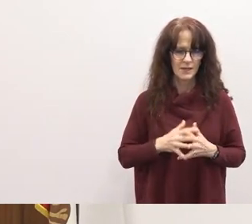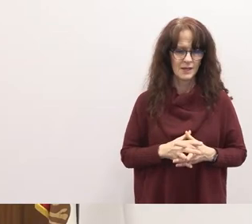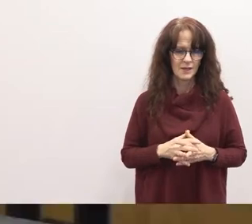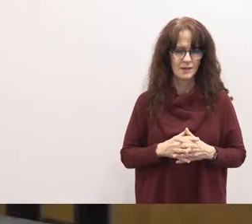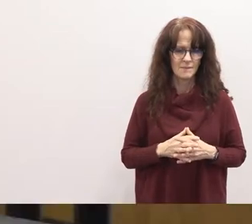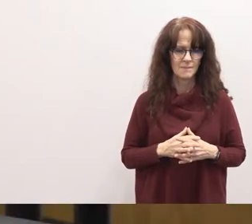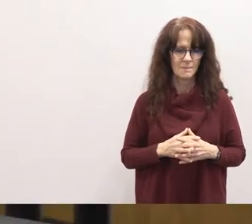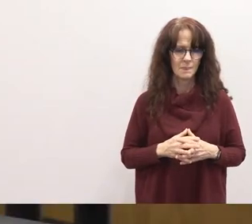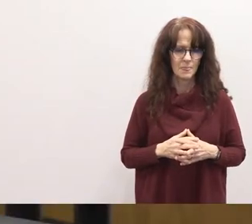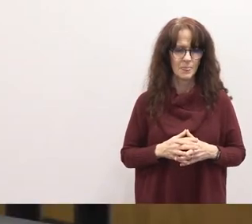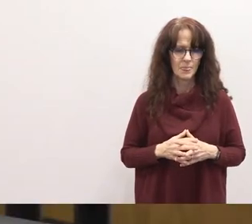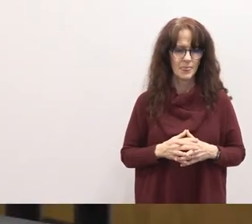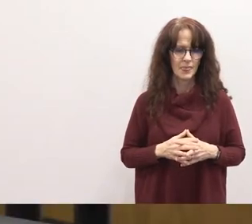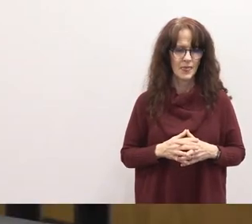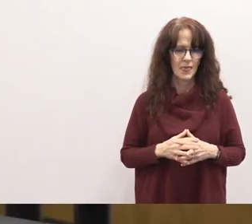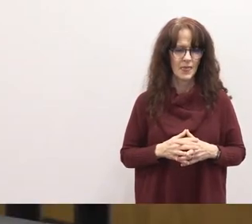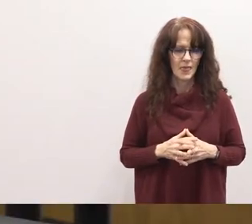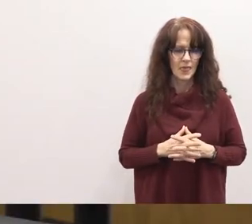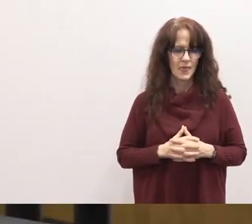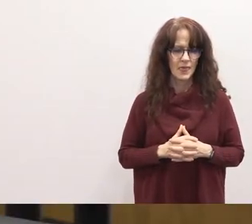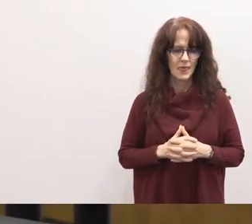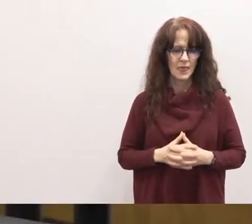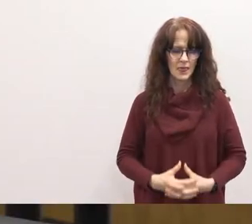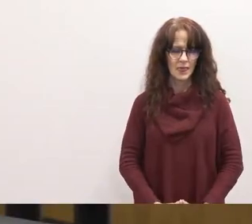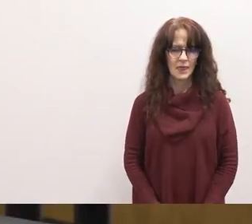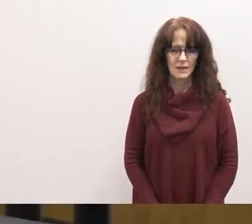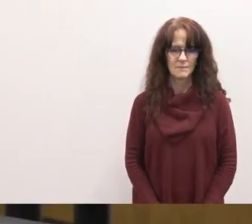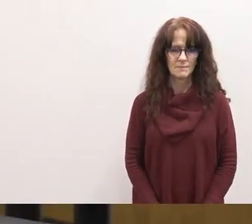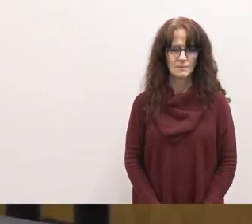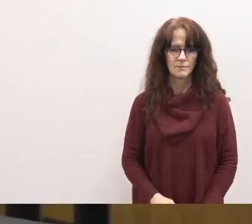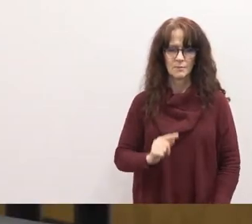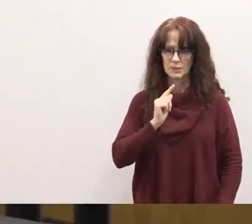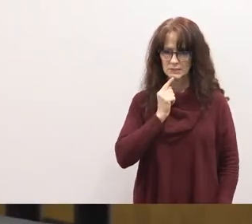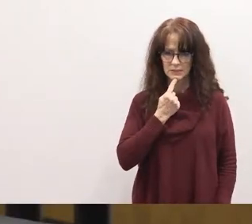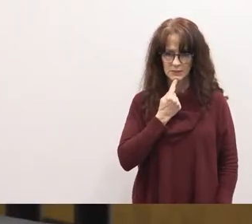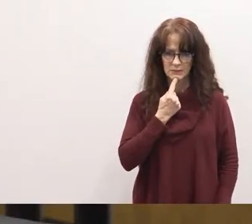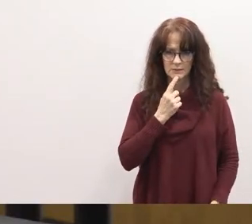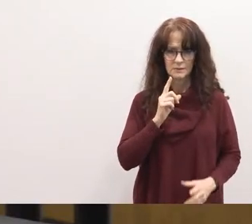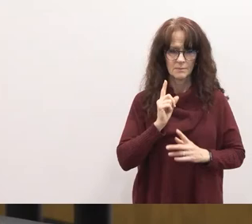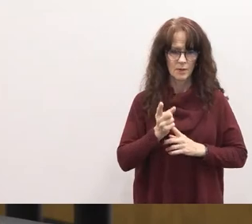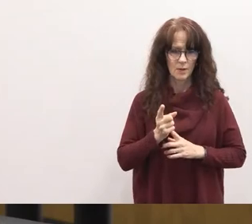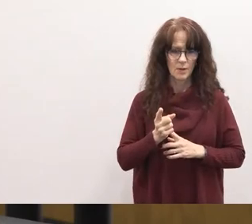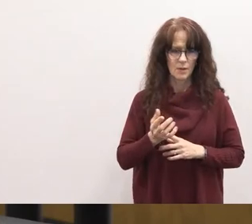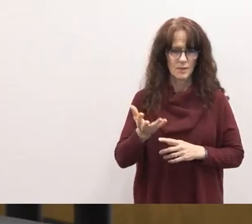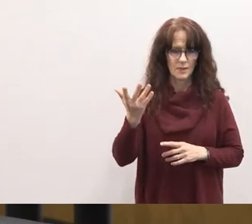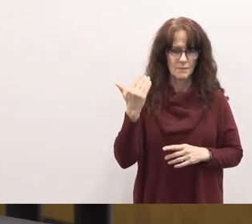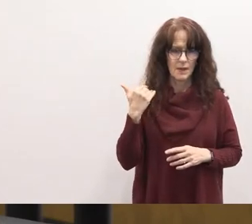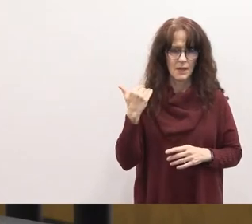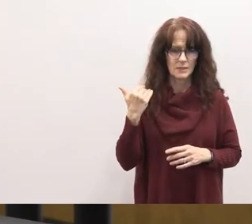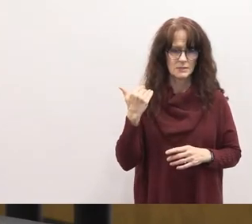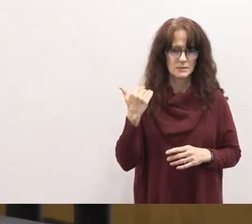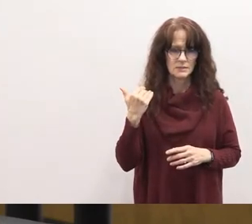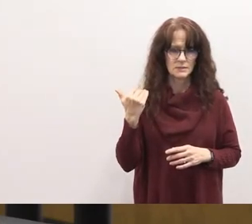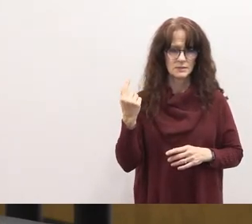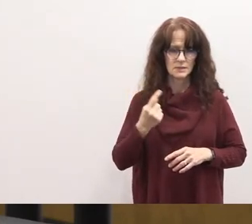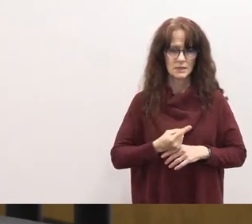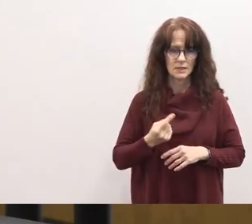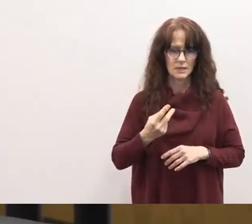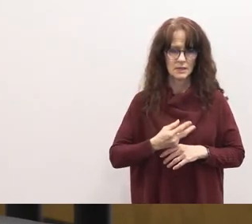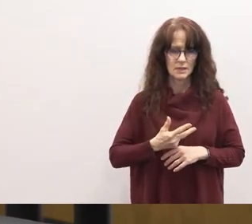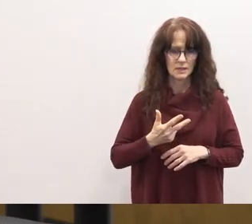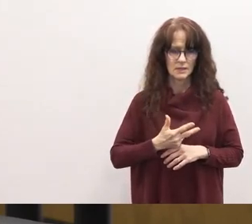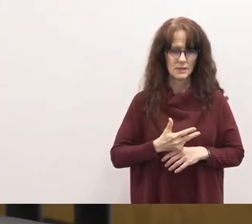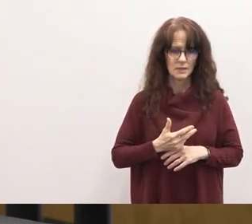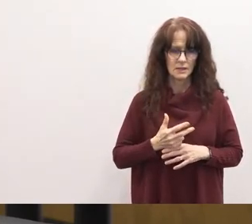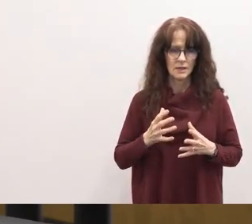No, but on a more serious note, the past couple of days have